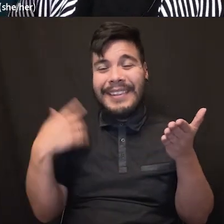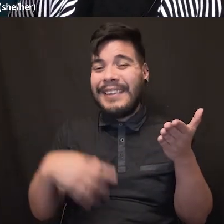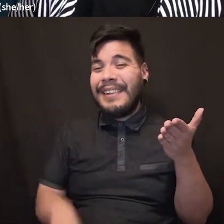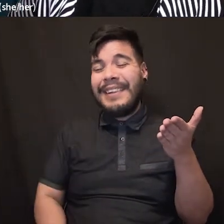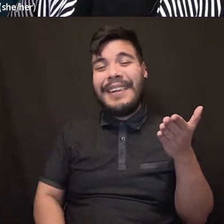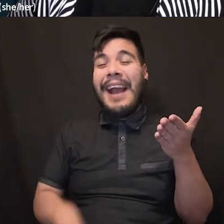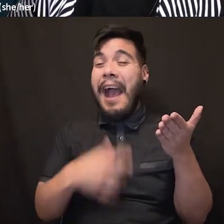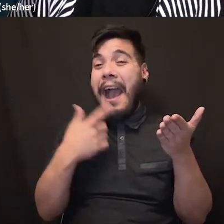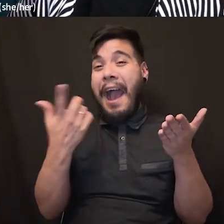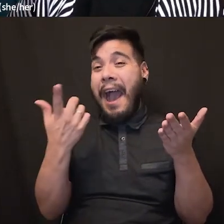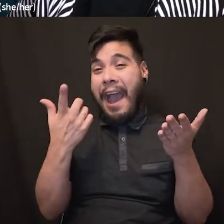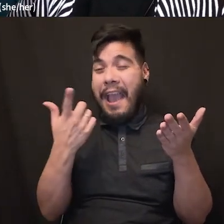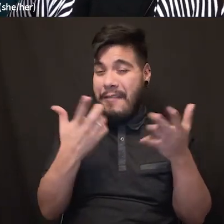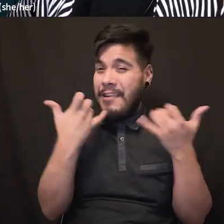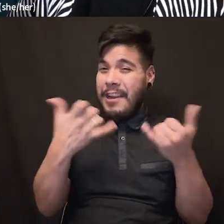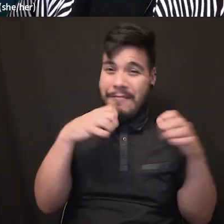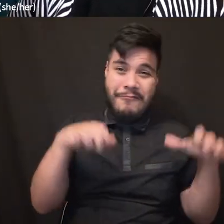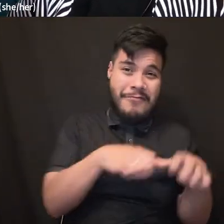I'm working on a show, so